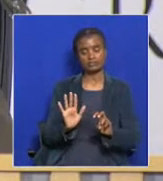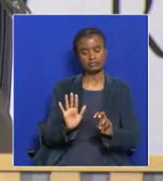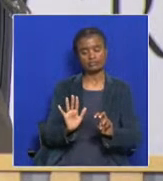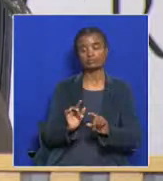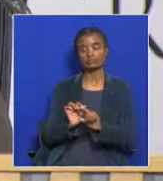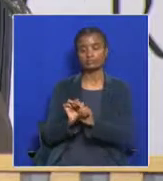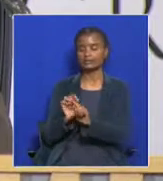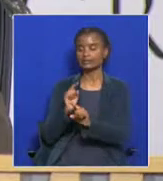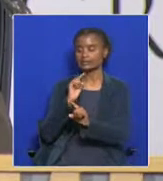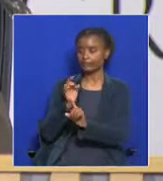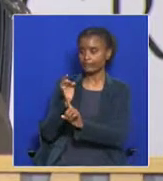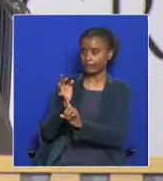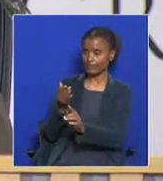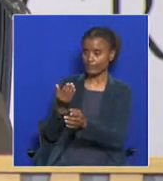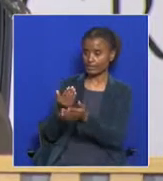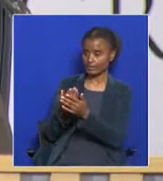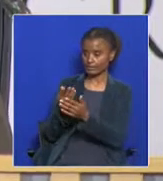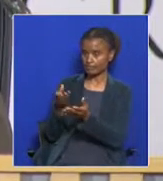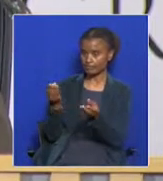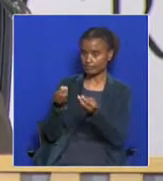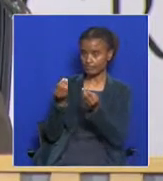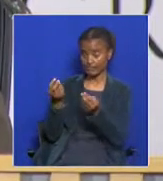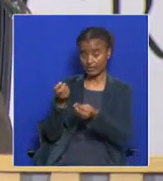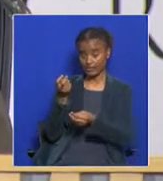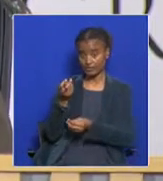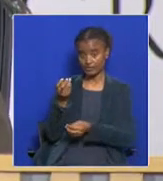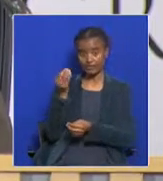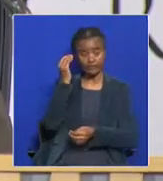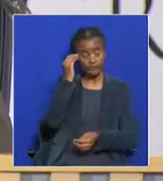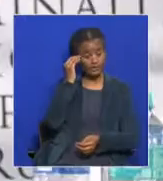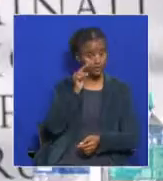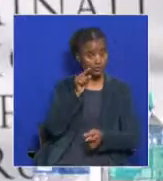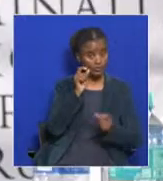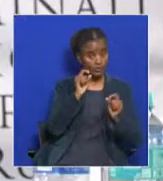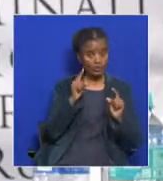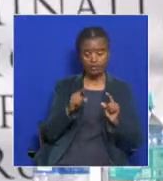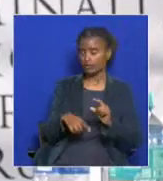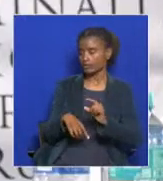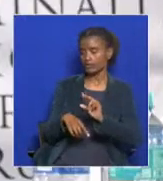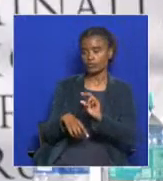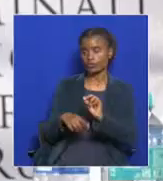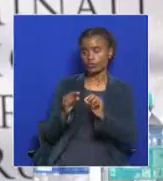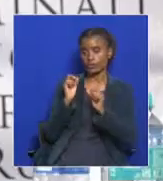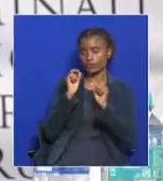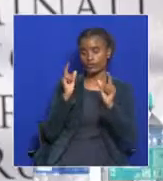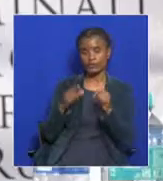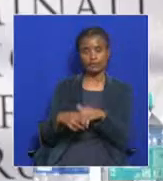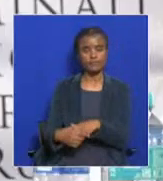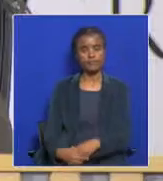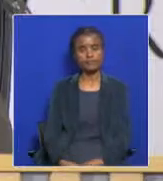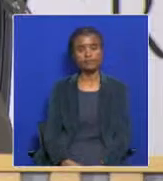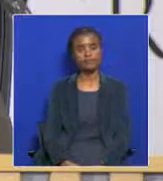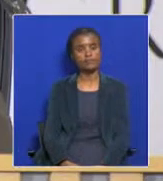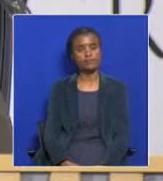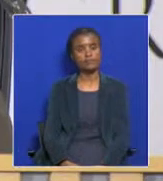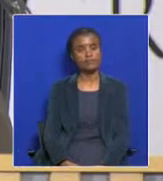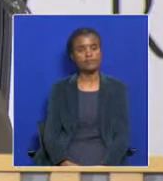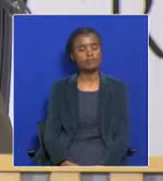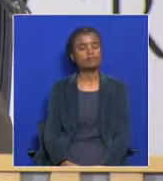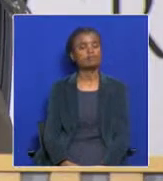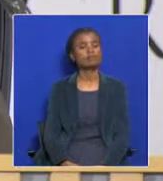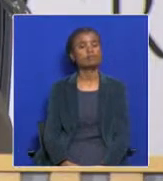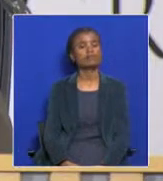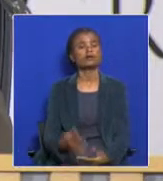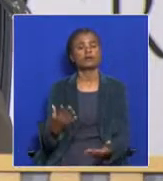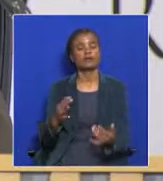I want to find out if you are aware. No, I'm not aware of that. Okay, Commissioner, can I just maybe expand? Yes. Although